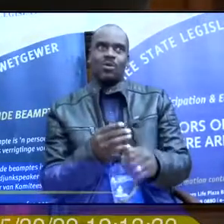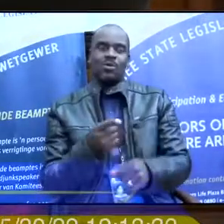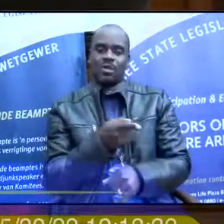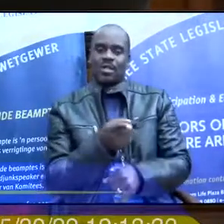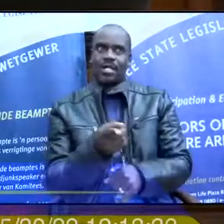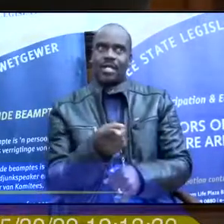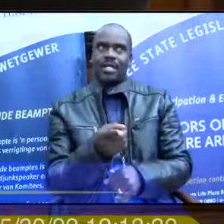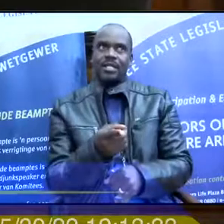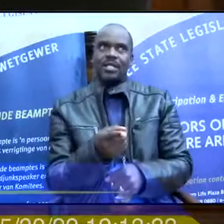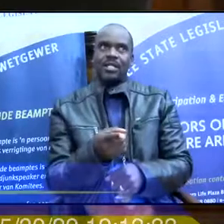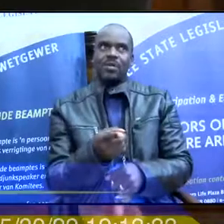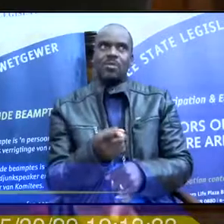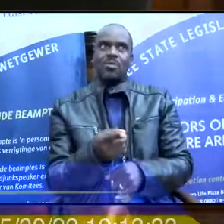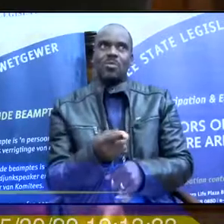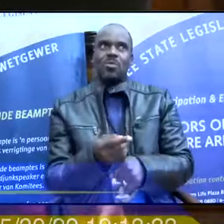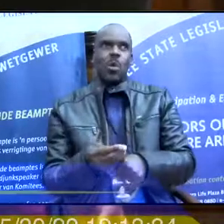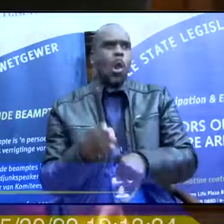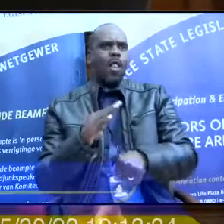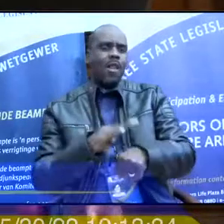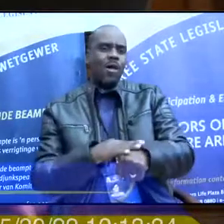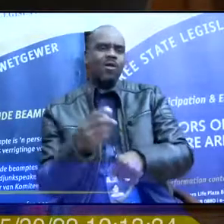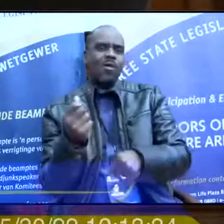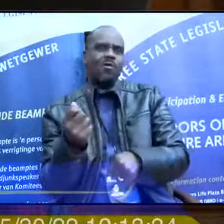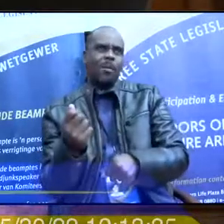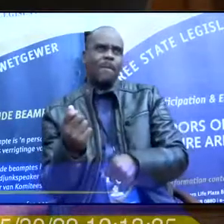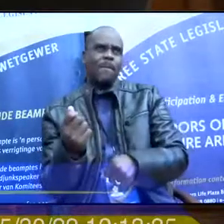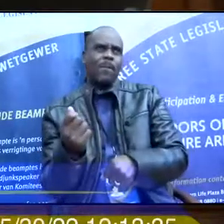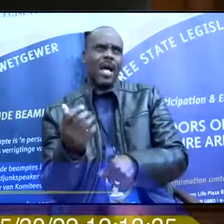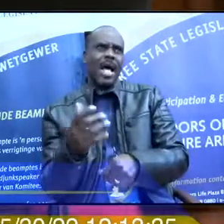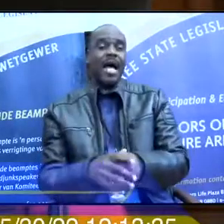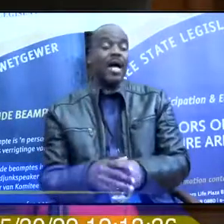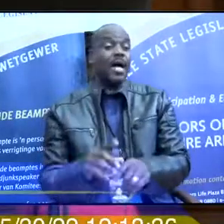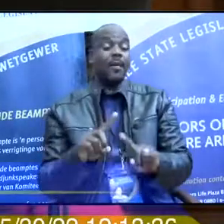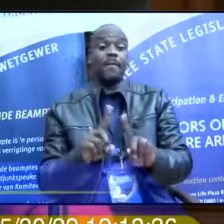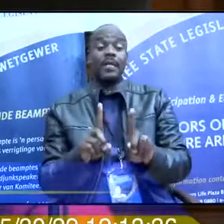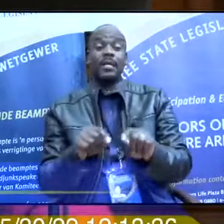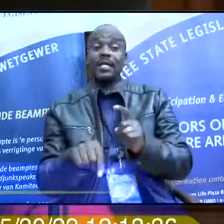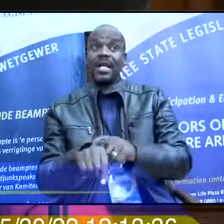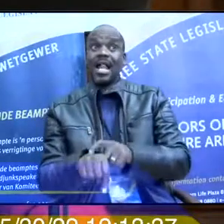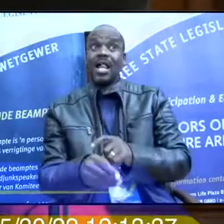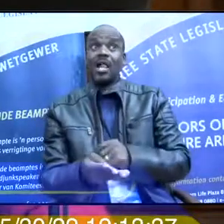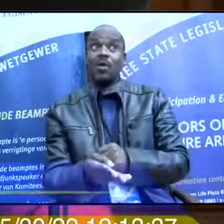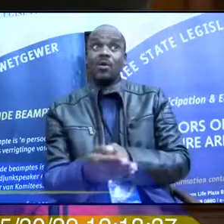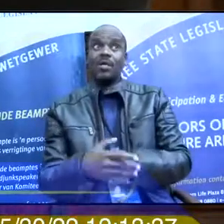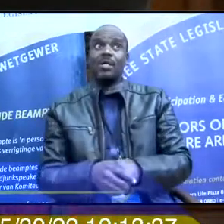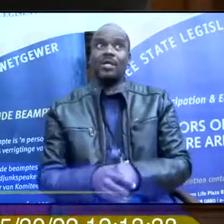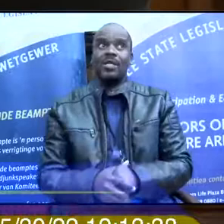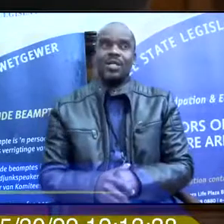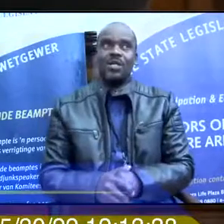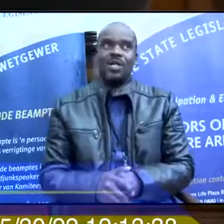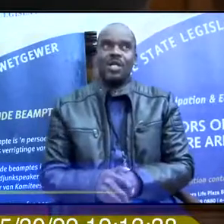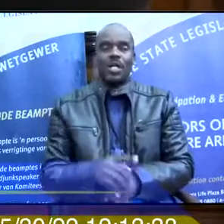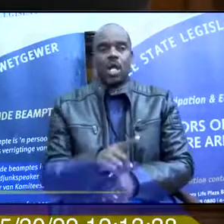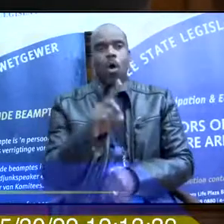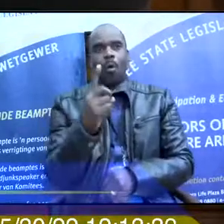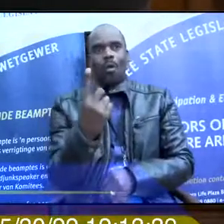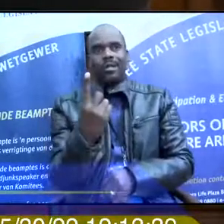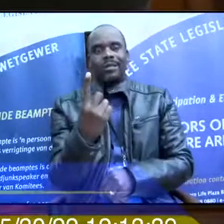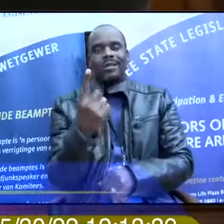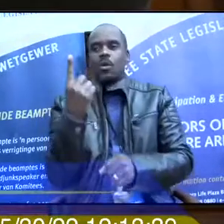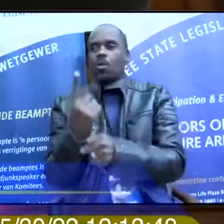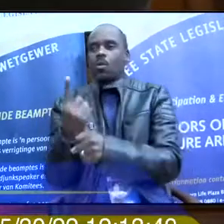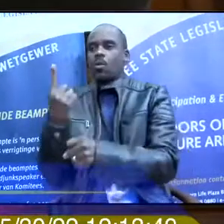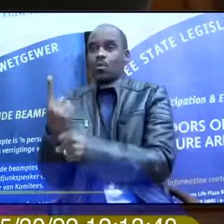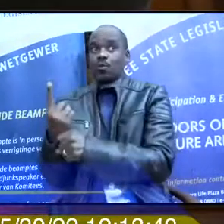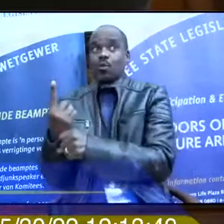that there will be a lot of money that is invested but during that investment that is made then only individuals